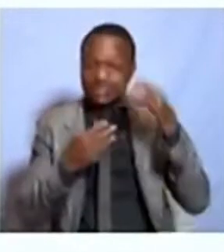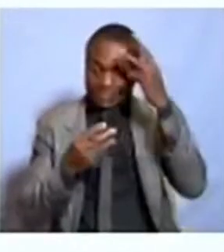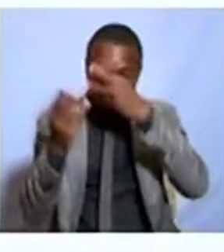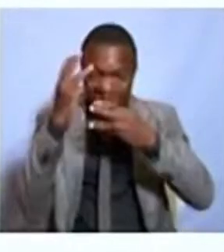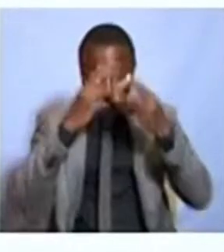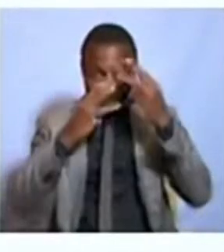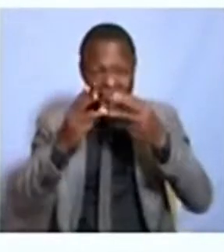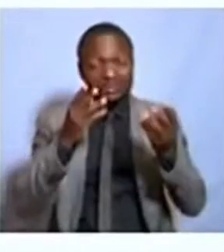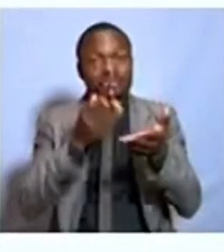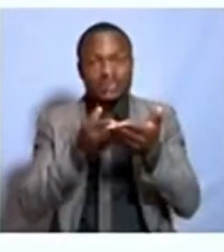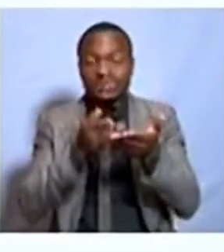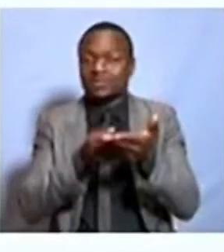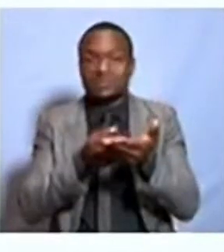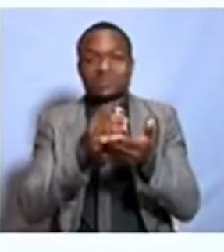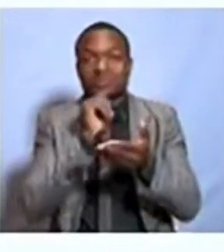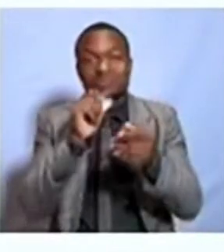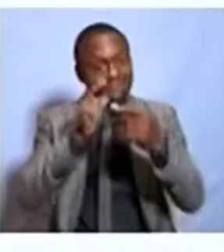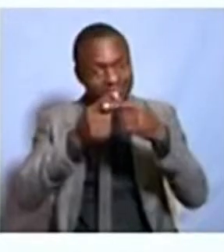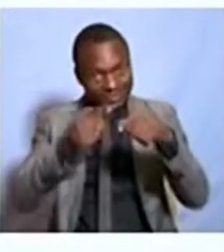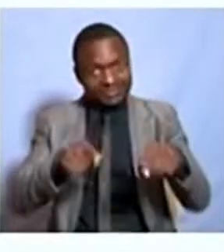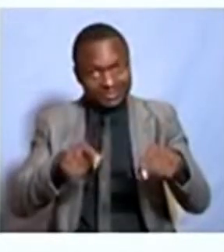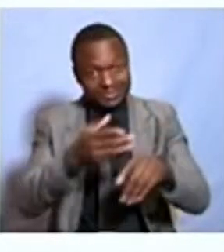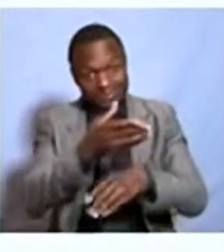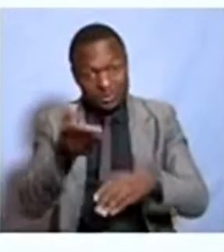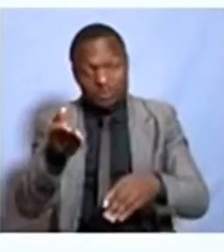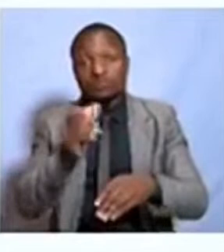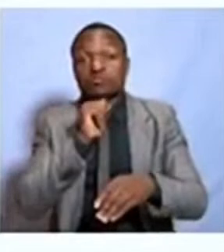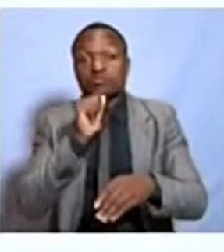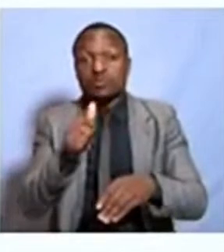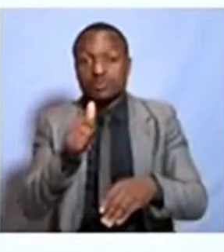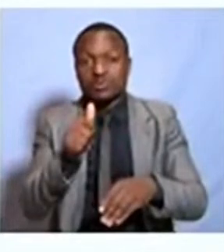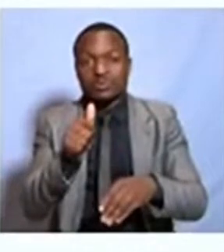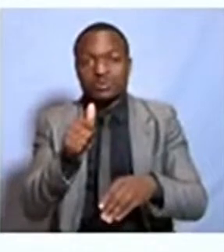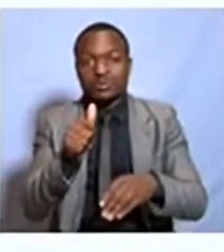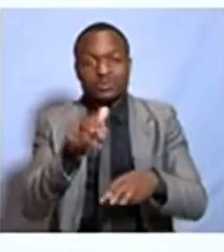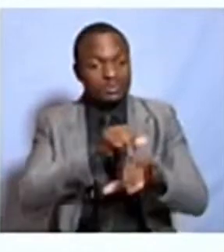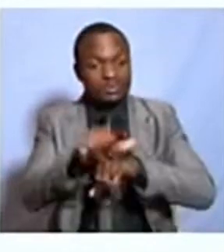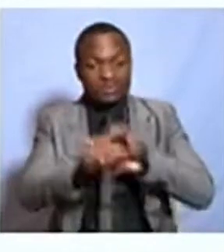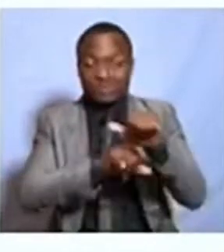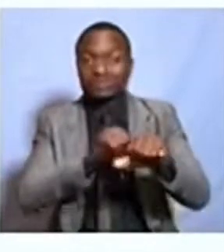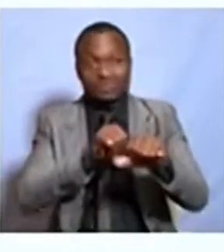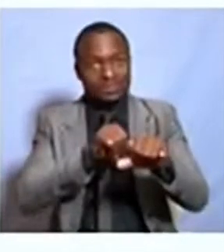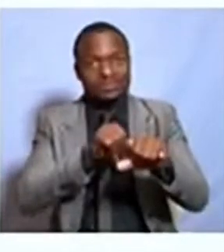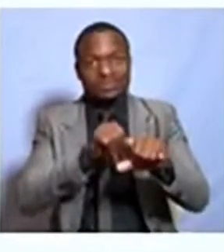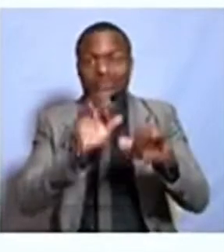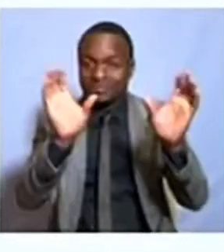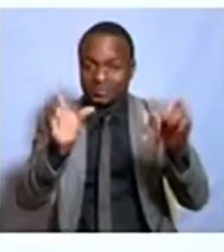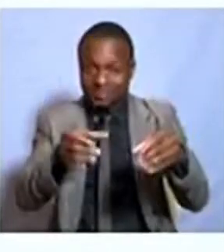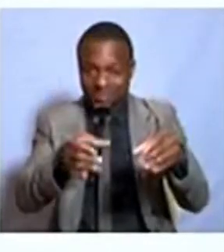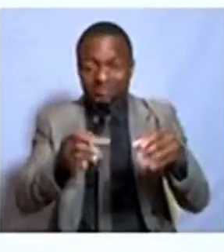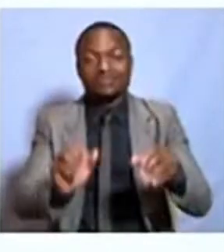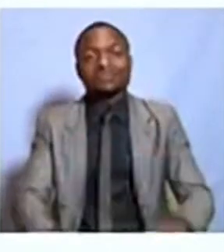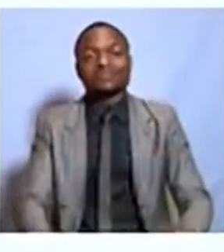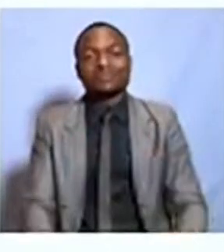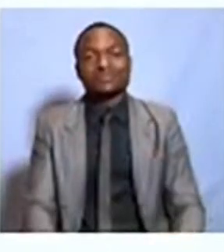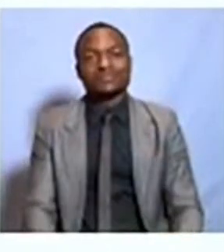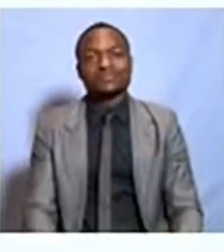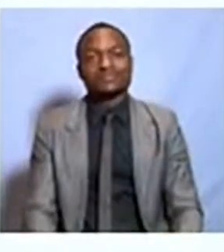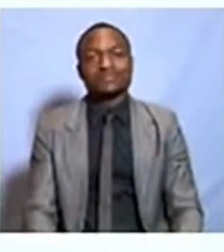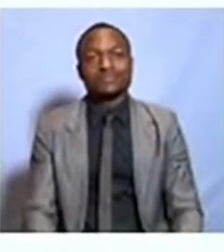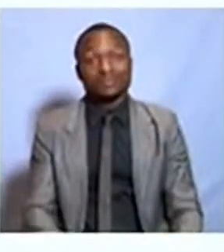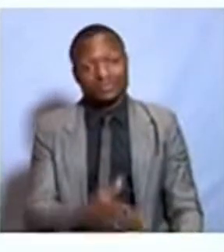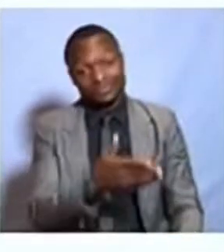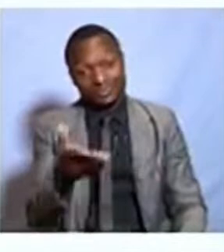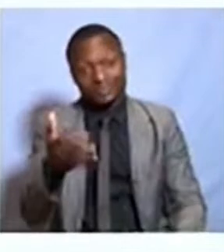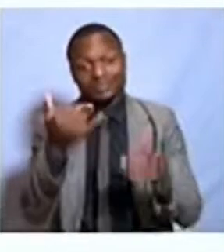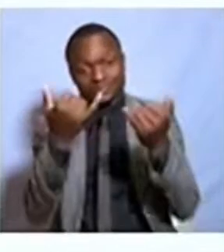that this won't be necessary, as you won't choose to willfully mislead or misinform the committee. You may